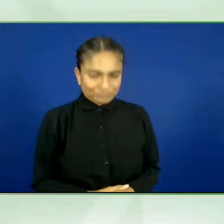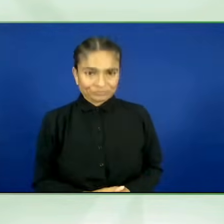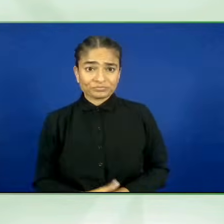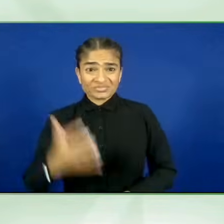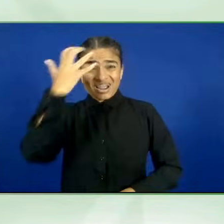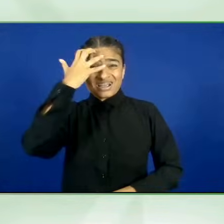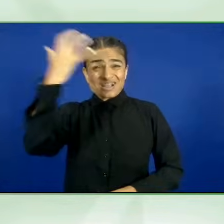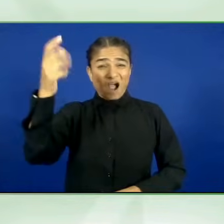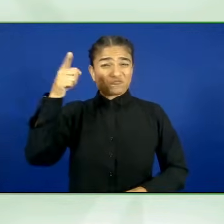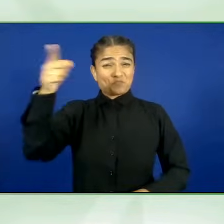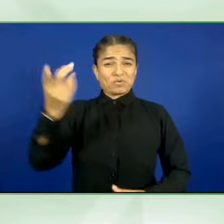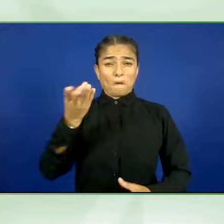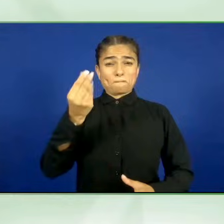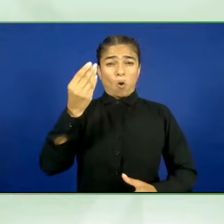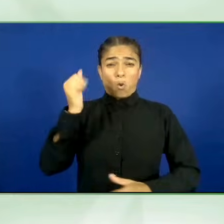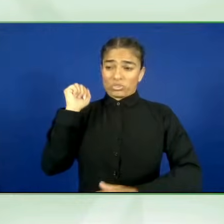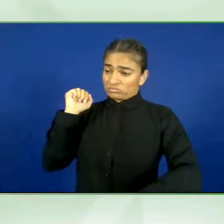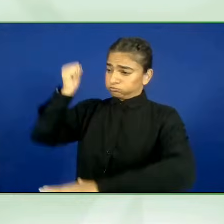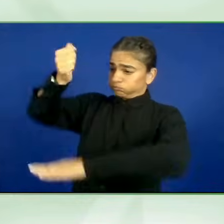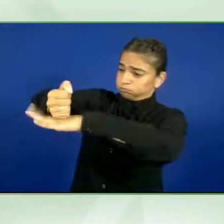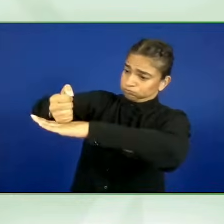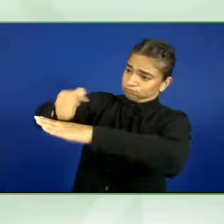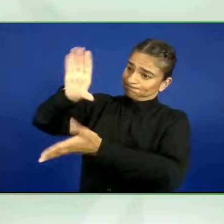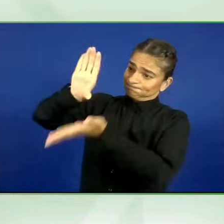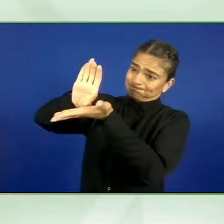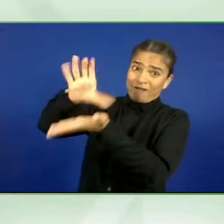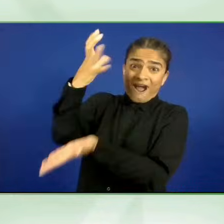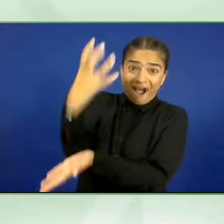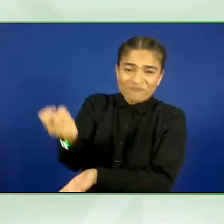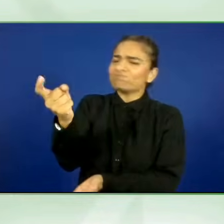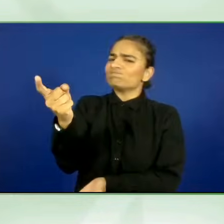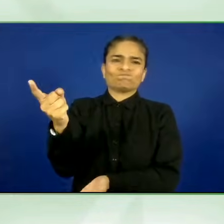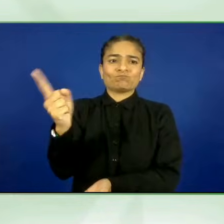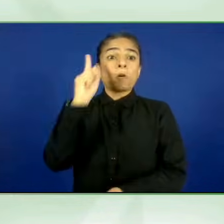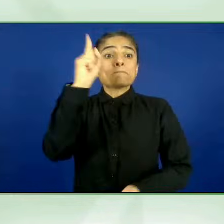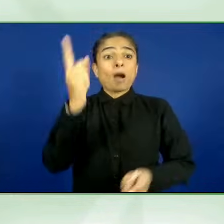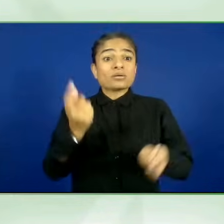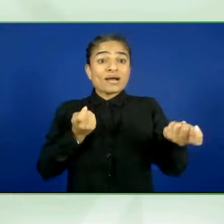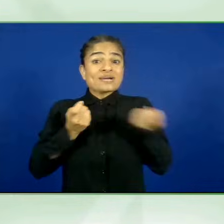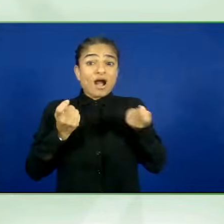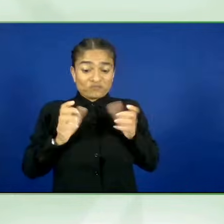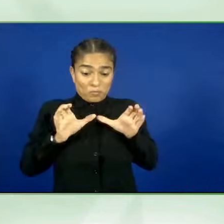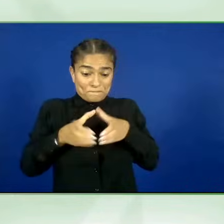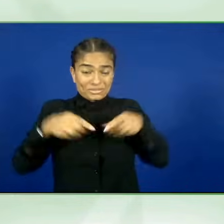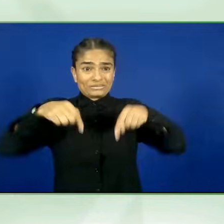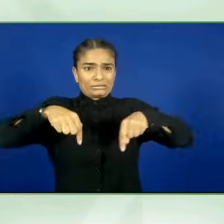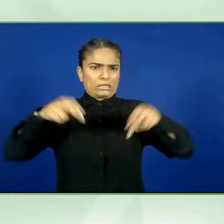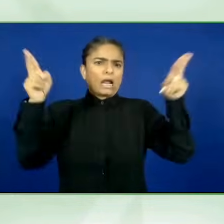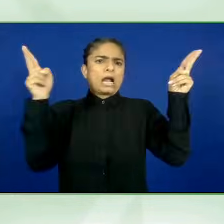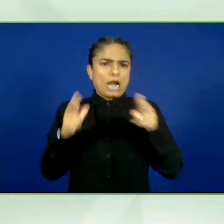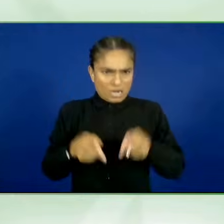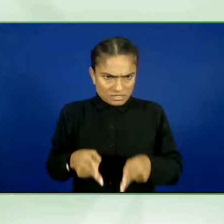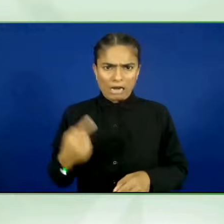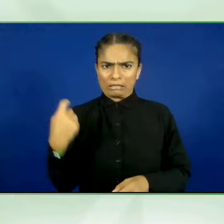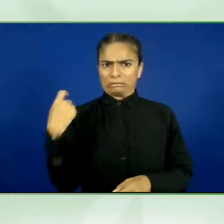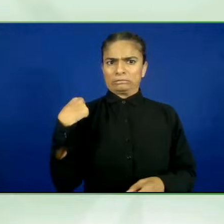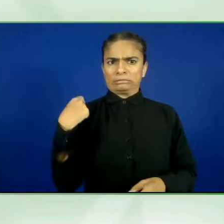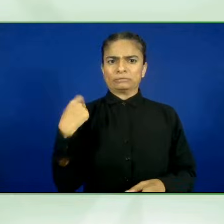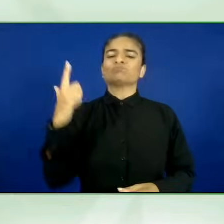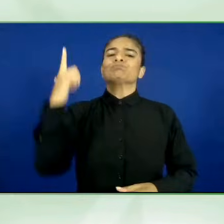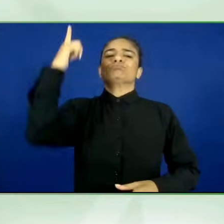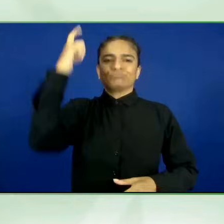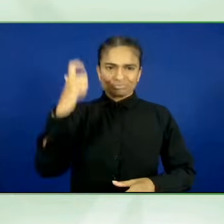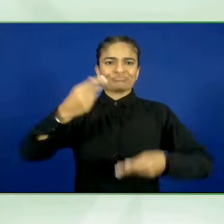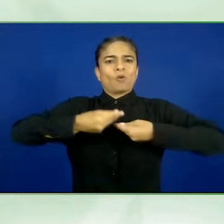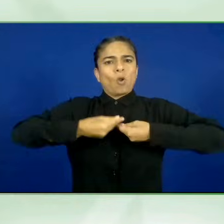launched guidelines that tells that every movie that's going to be available in theaters or exhibited in theaters need to